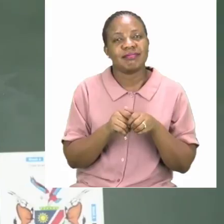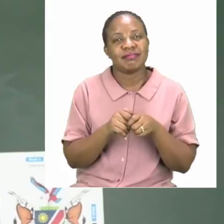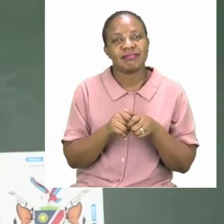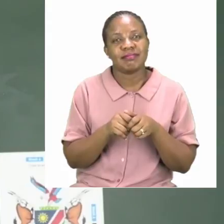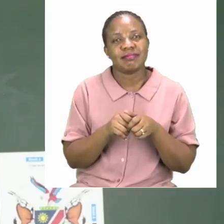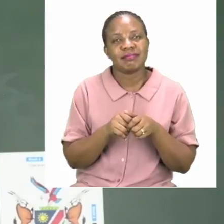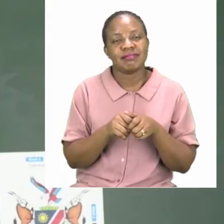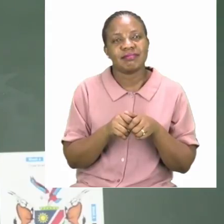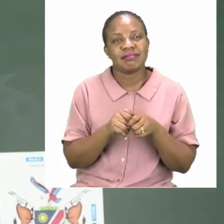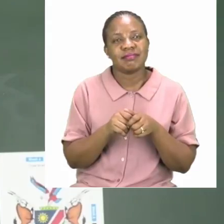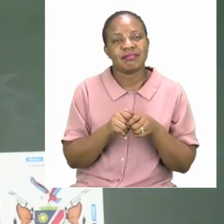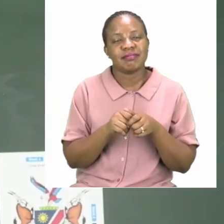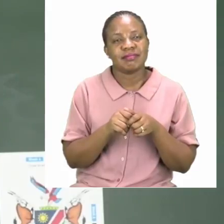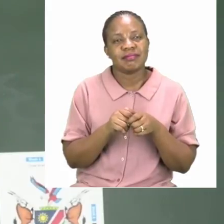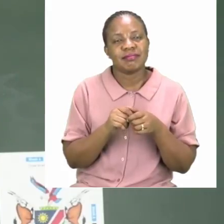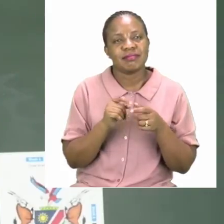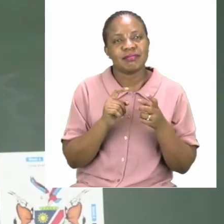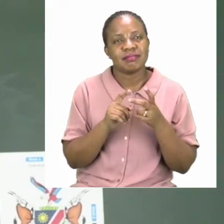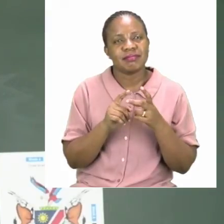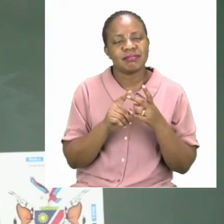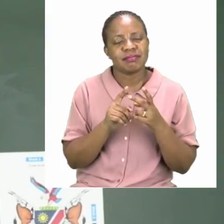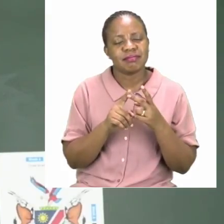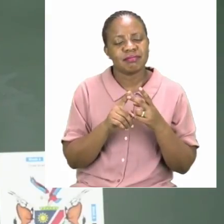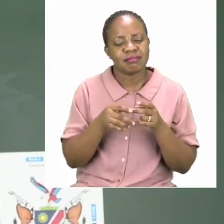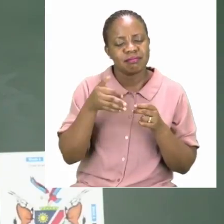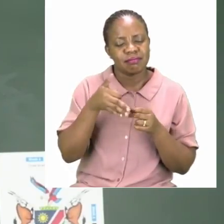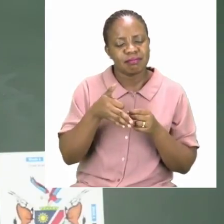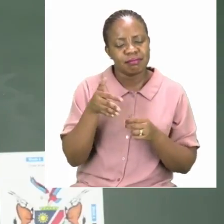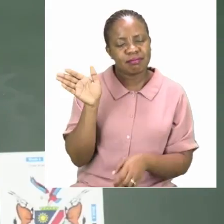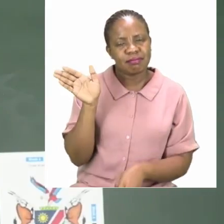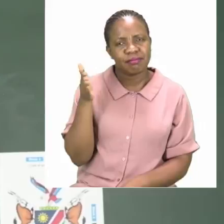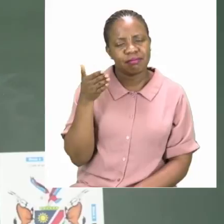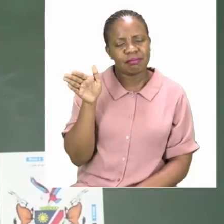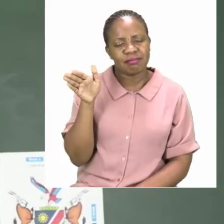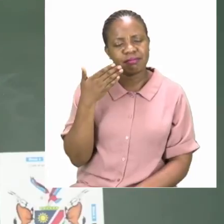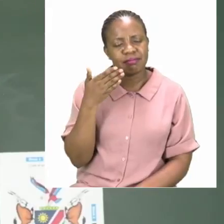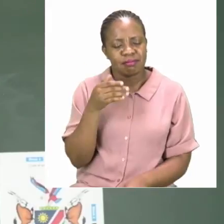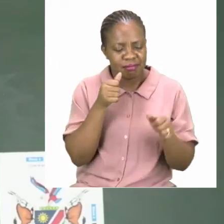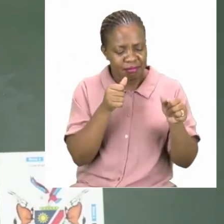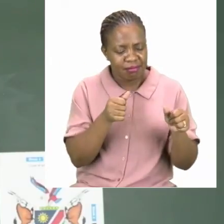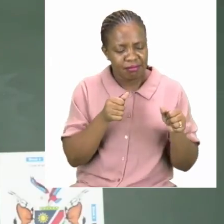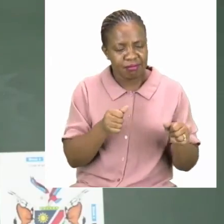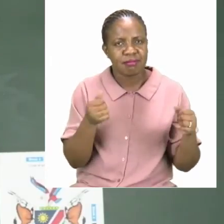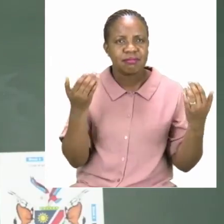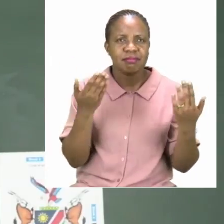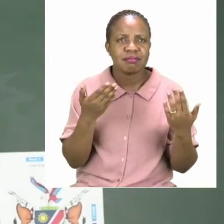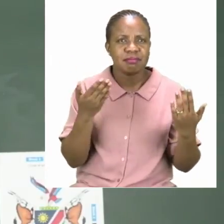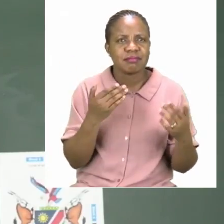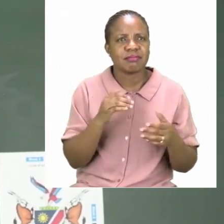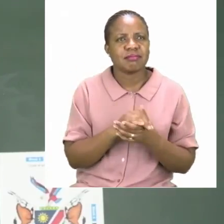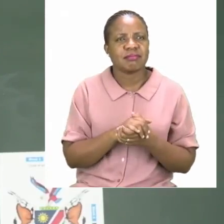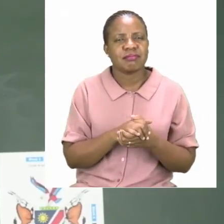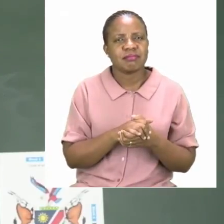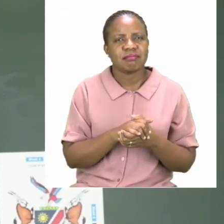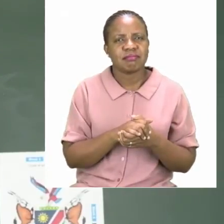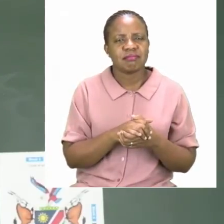The next part is where the Namibian flag is being shown as a shield. Where do you think we need to